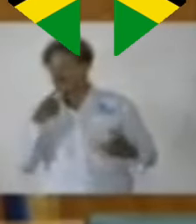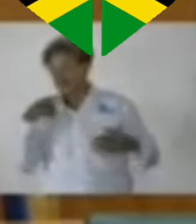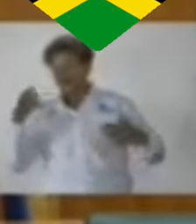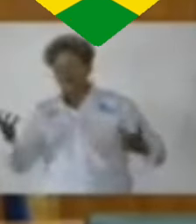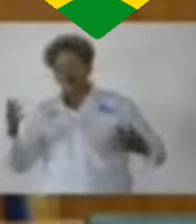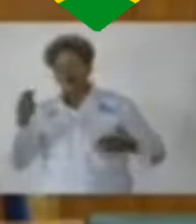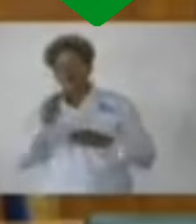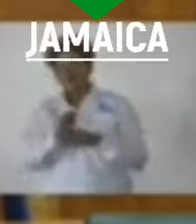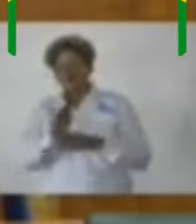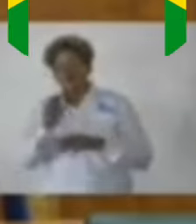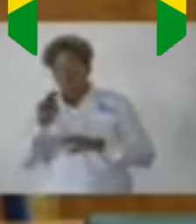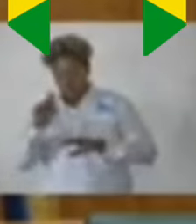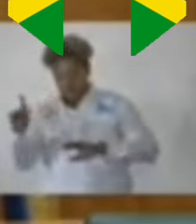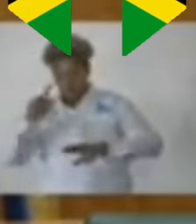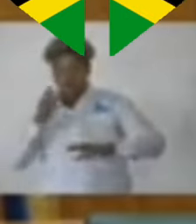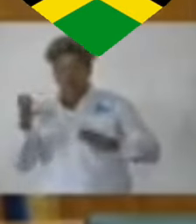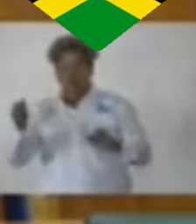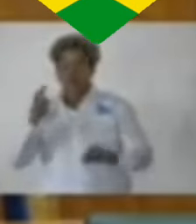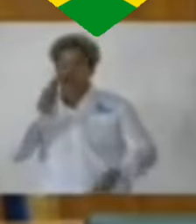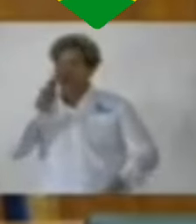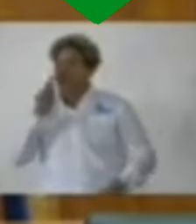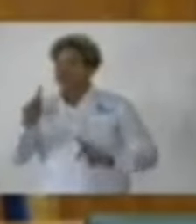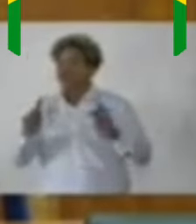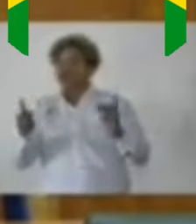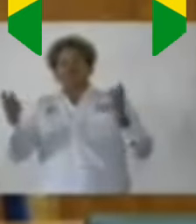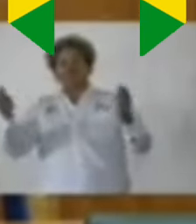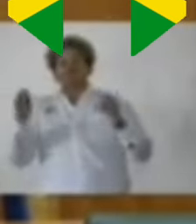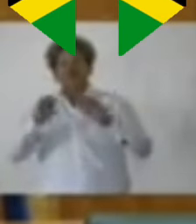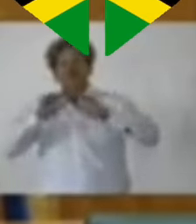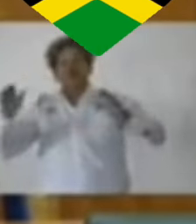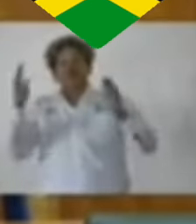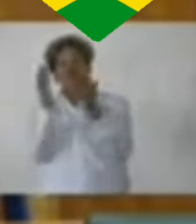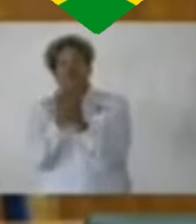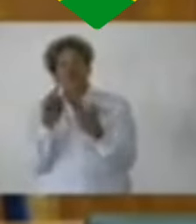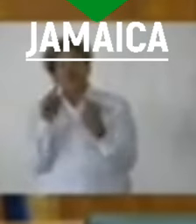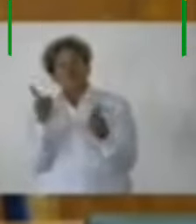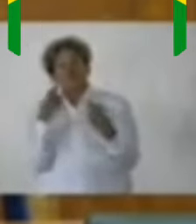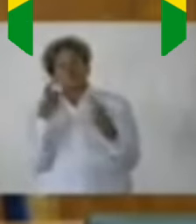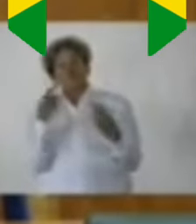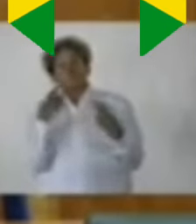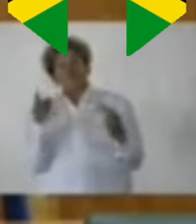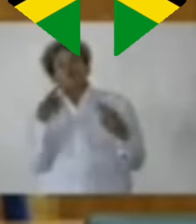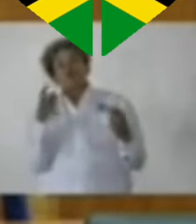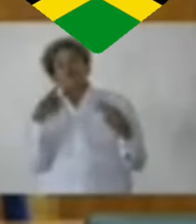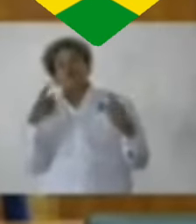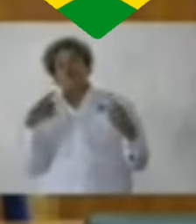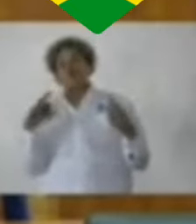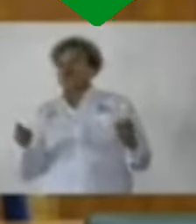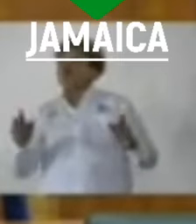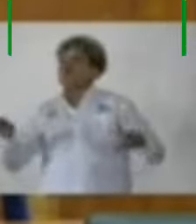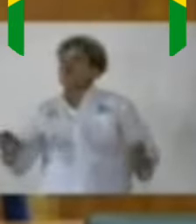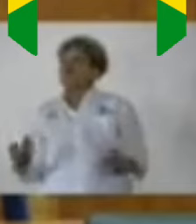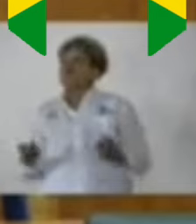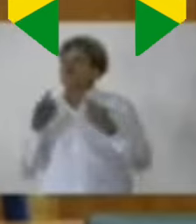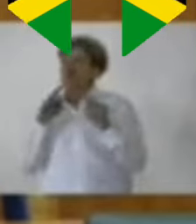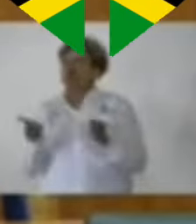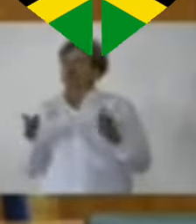Mr. Samuda, get the water to the people. Stop announcing,